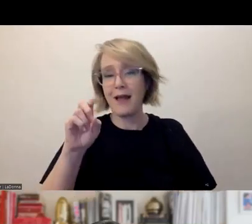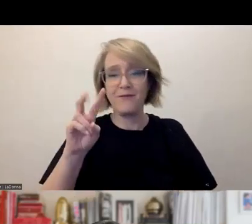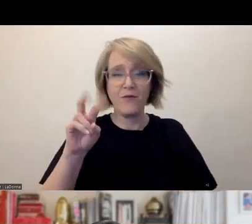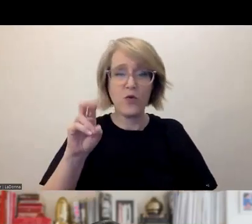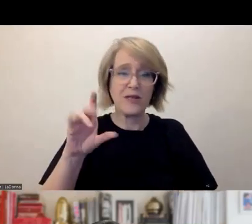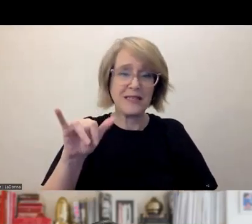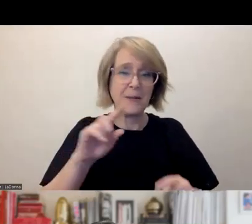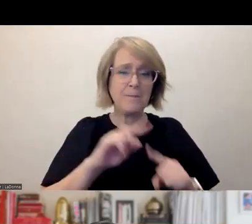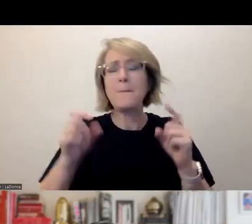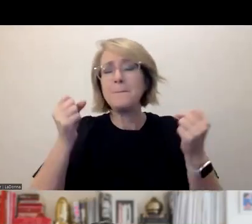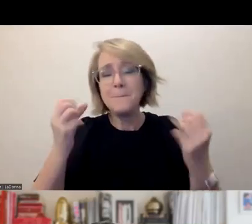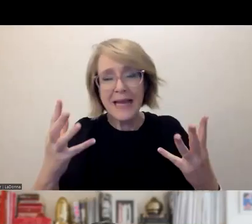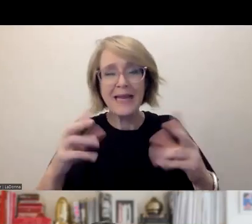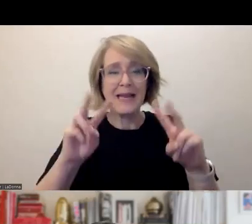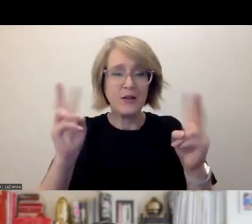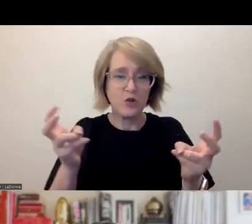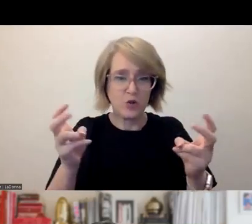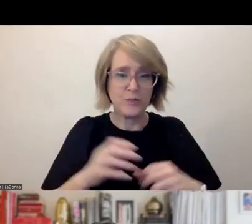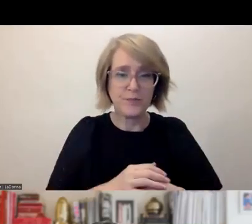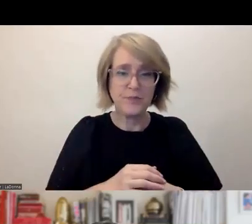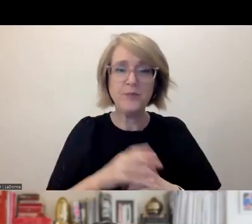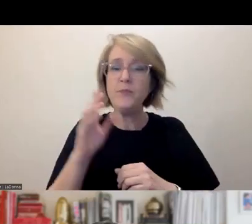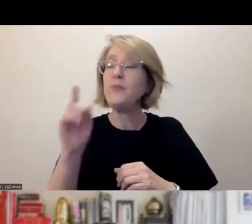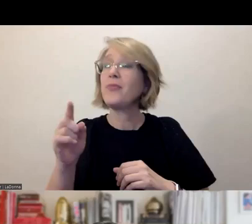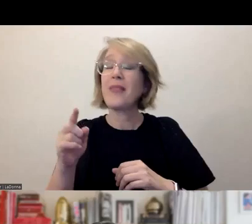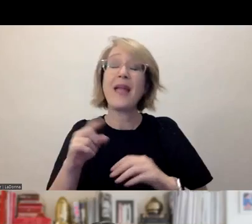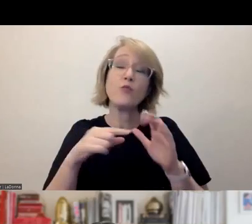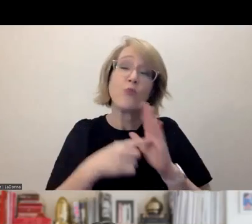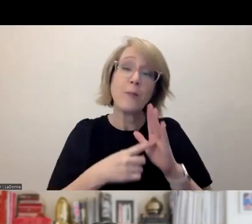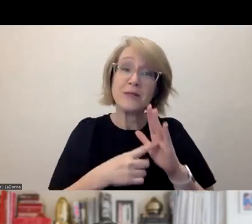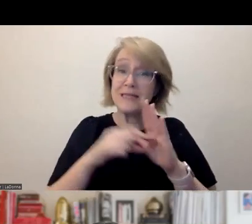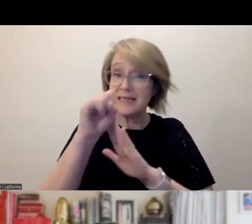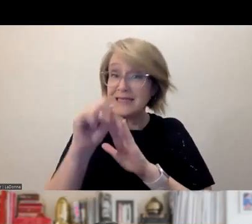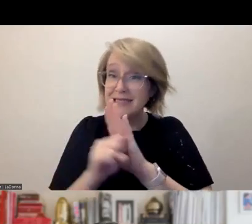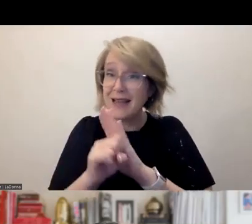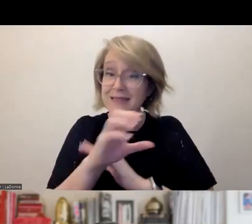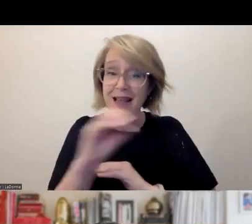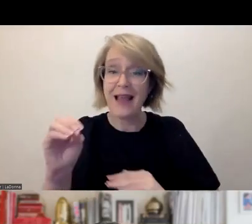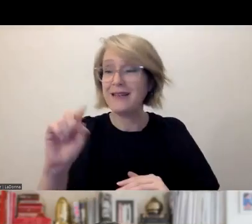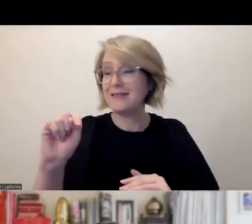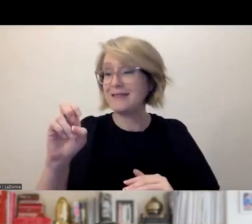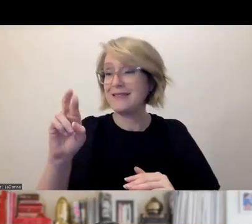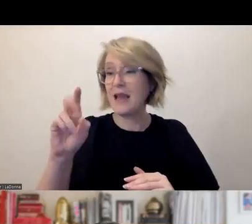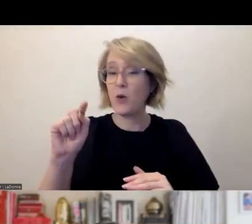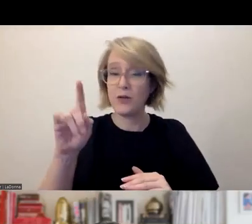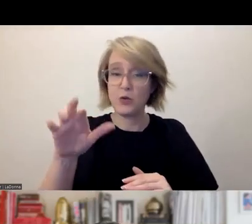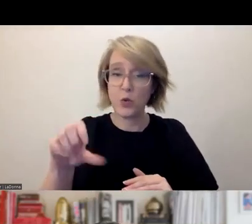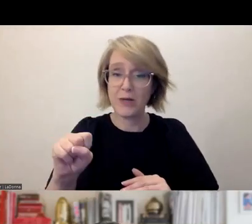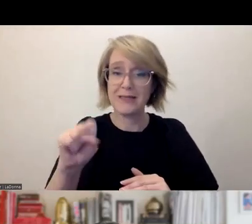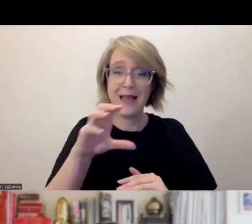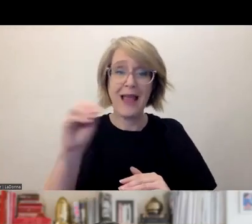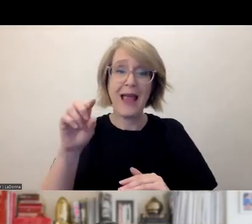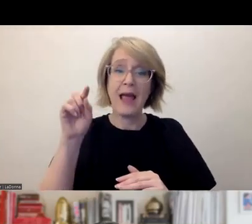issues, representing the states and territories, but also representing the field. That